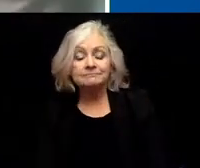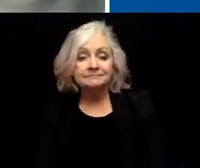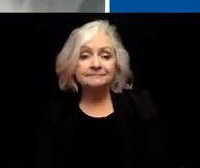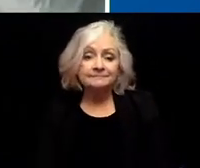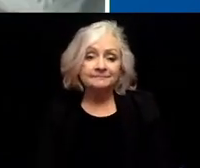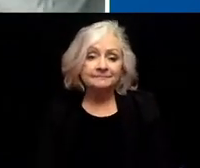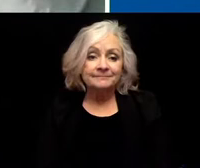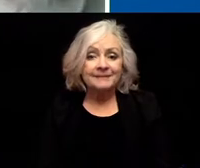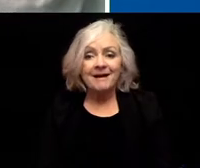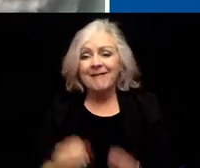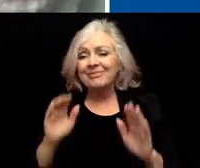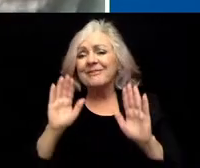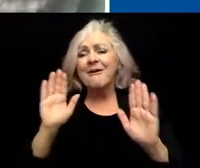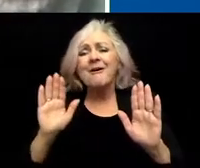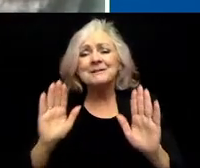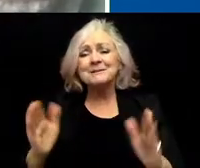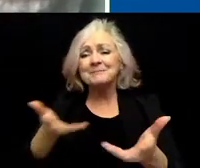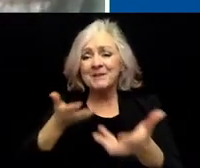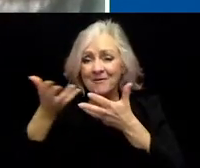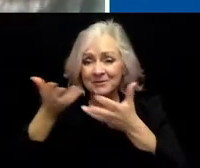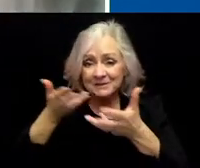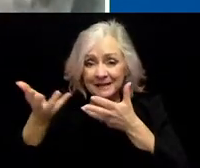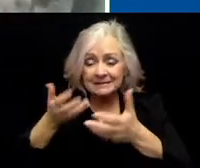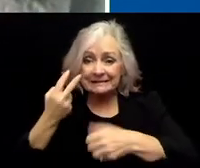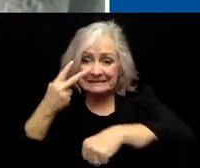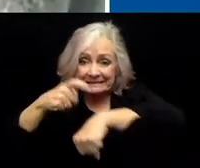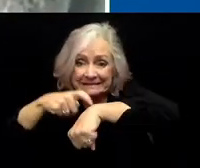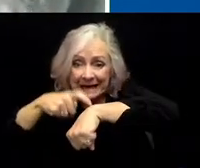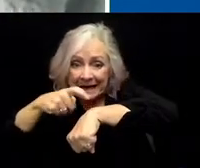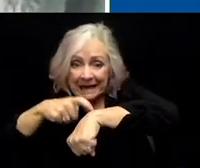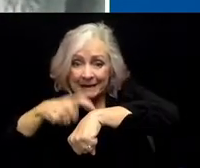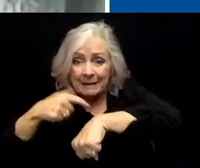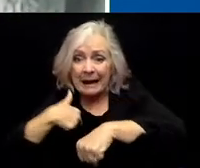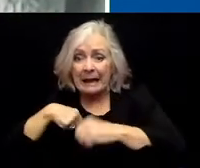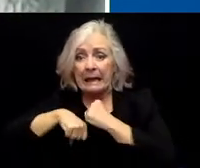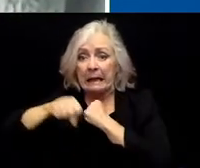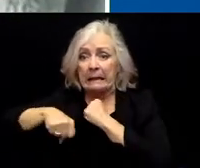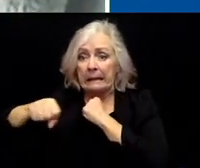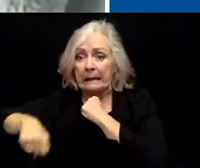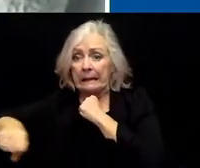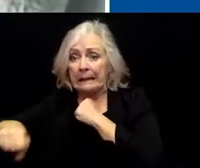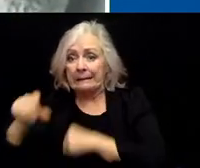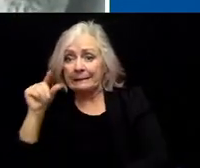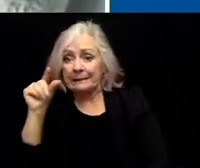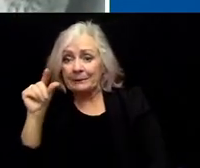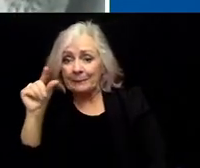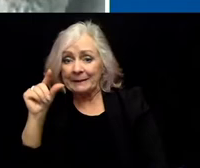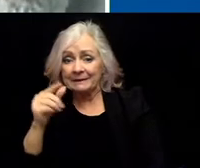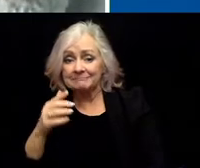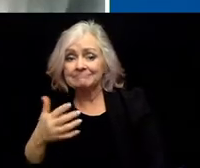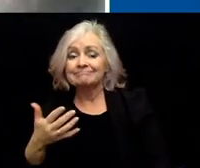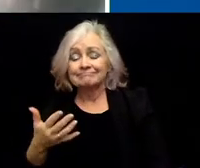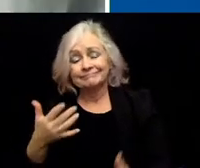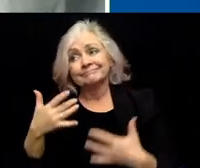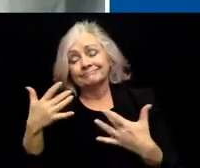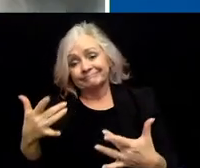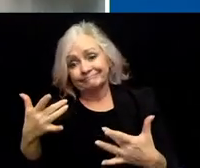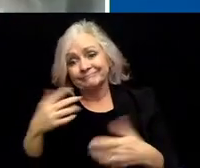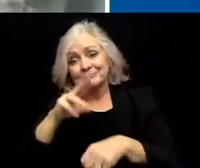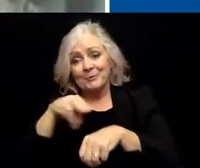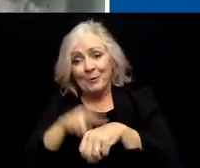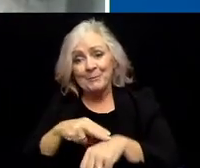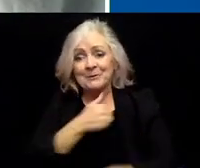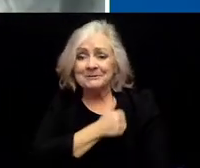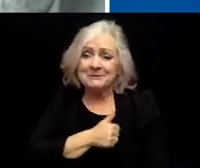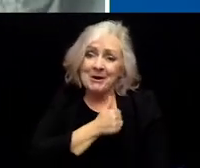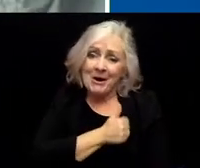has been a great conversation. I'm looking at the time. I know I've gone on a little bit long. We've gone on a little bit long, as we do, Vikram. And I apologize for that,